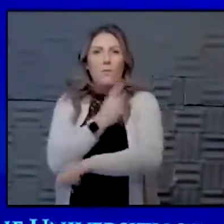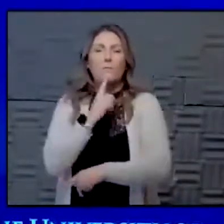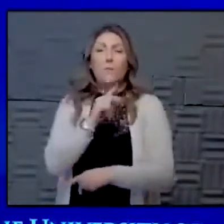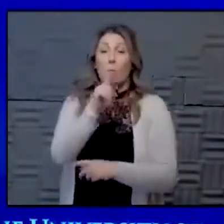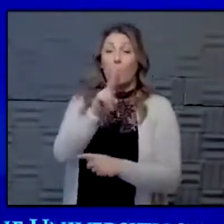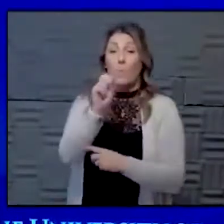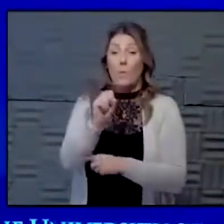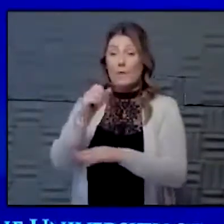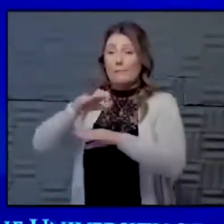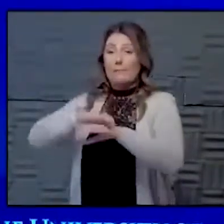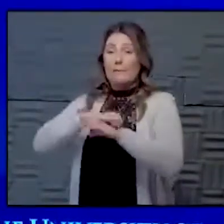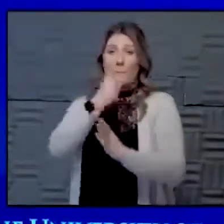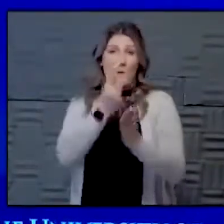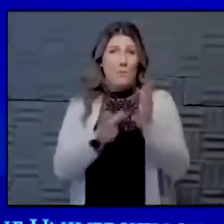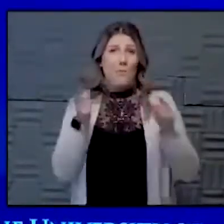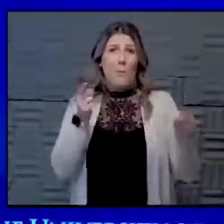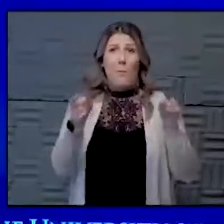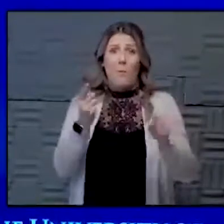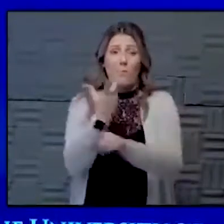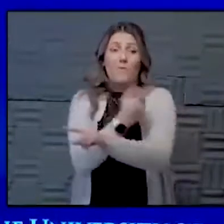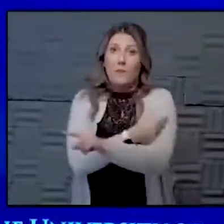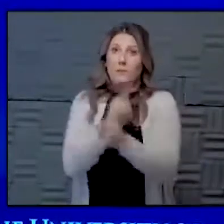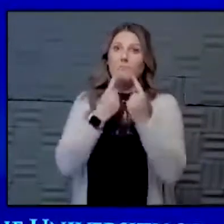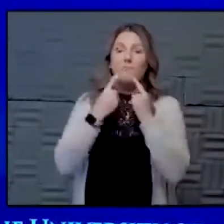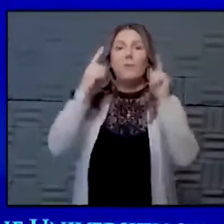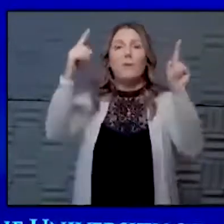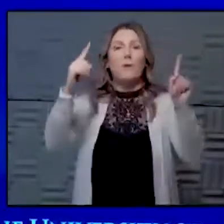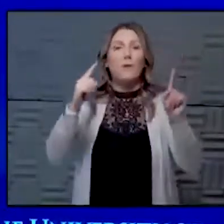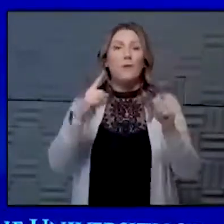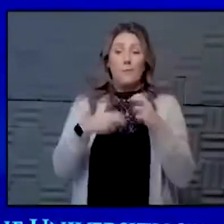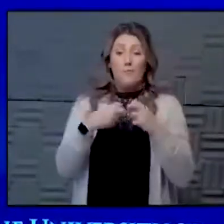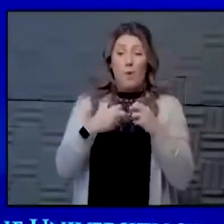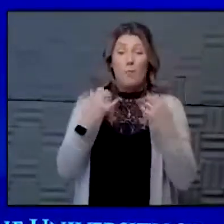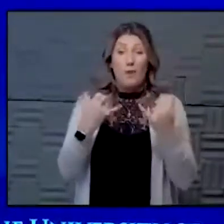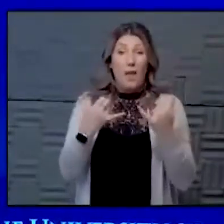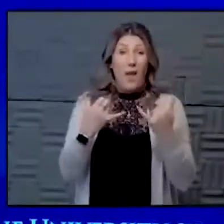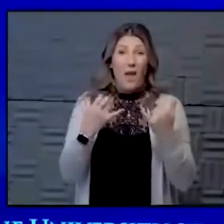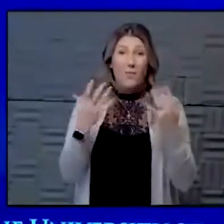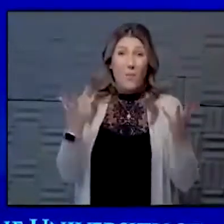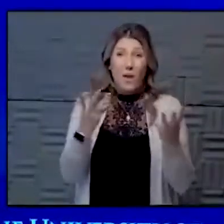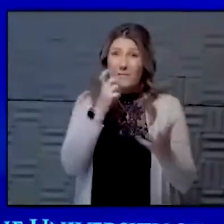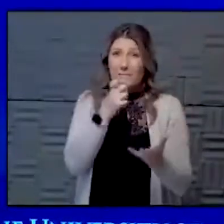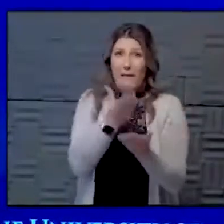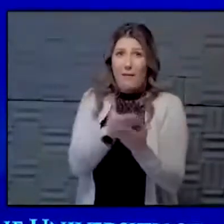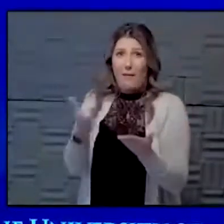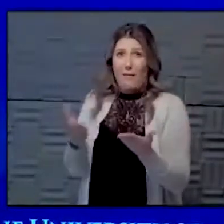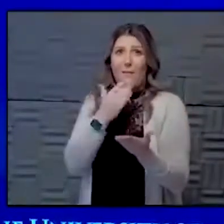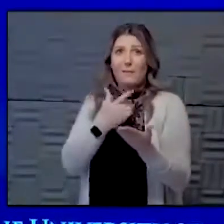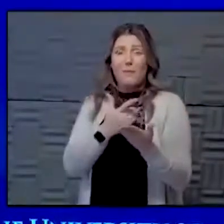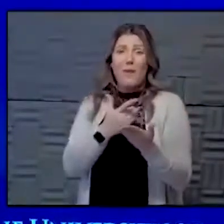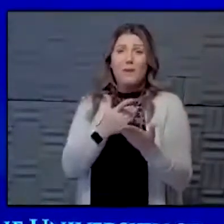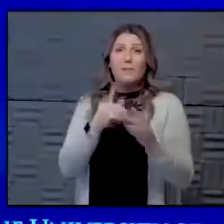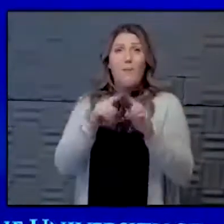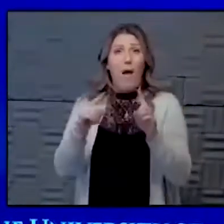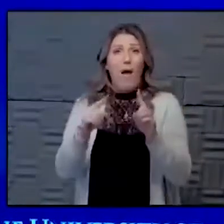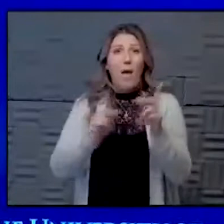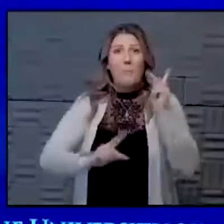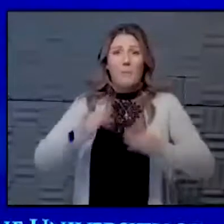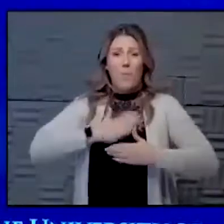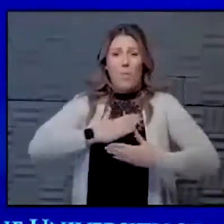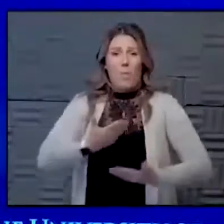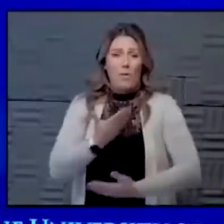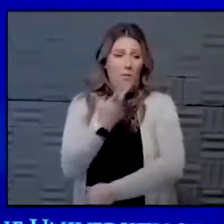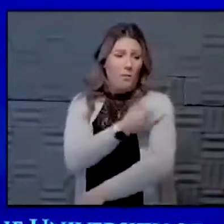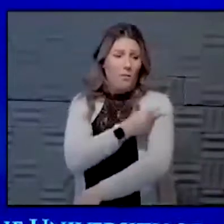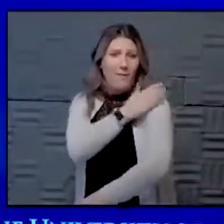good job on vaccinations. Again, our problem right now, it isn't the number of vaccines available, it's the number of arms available. And we just don't have